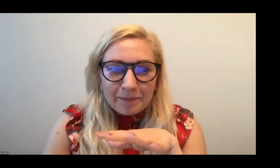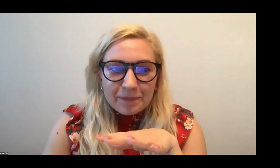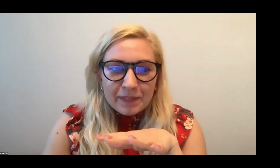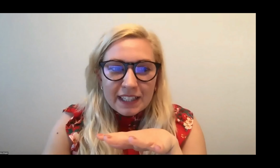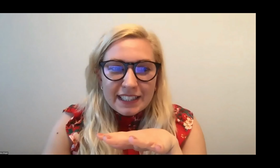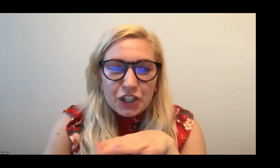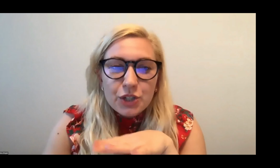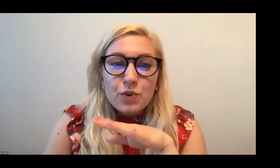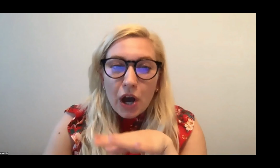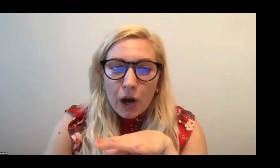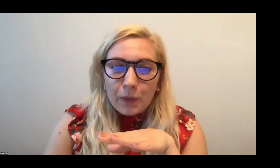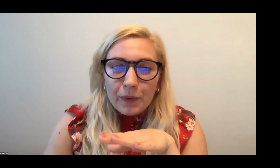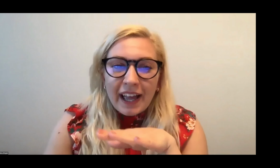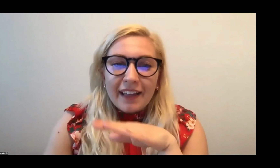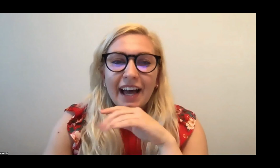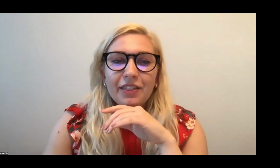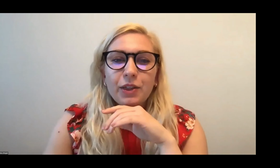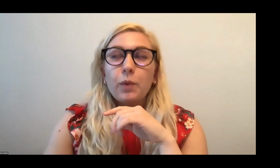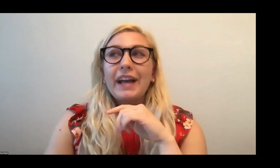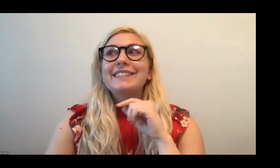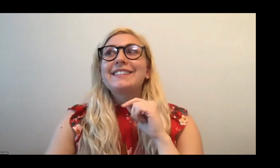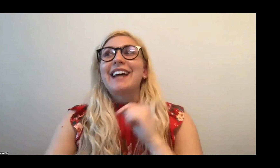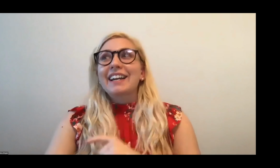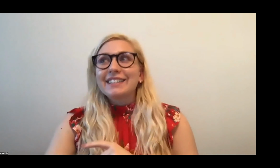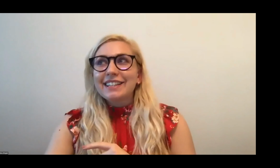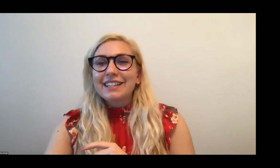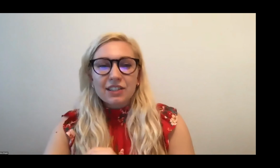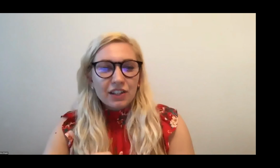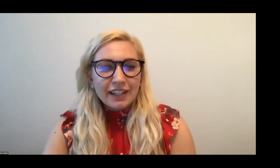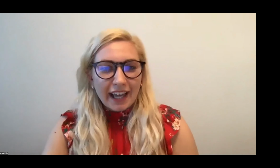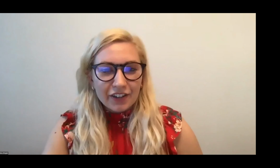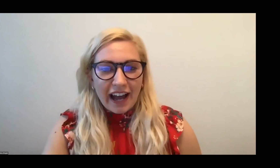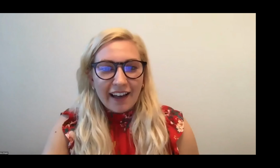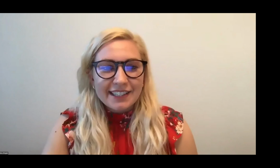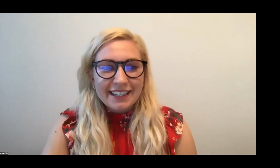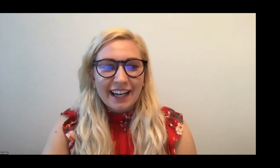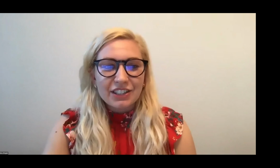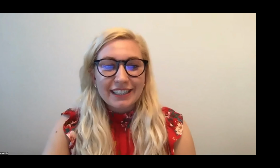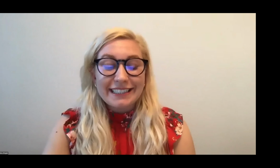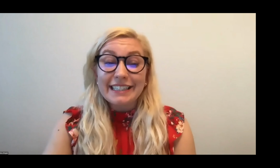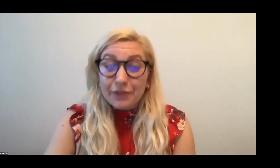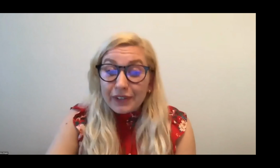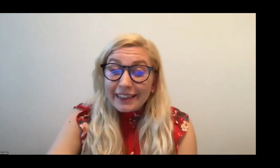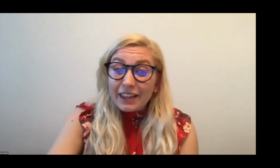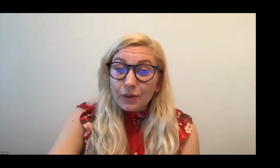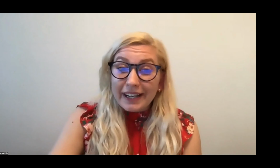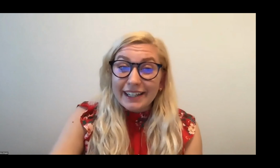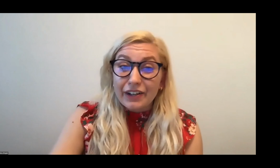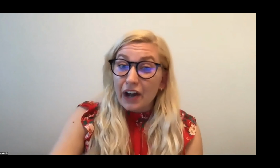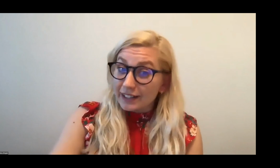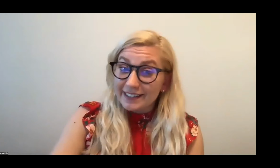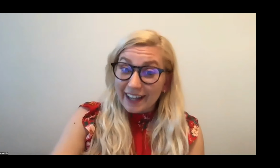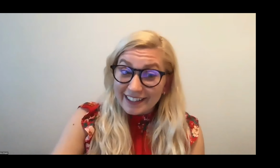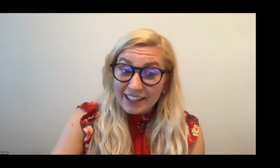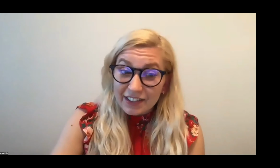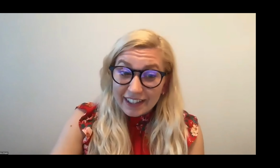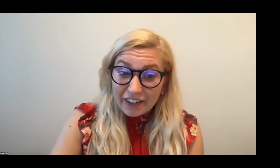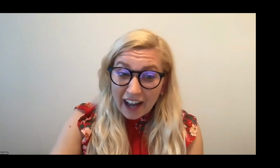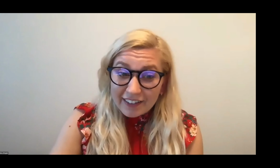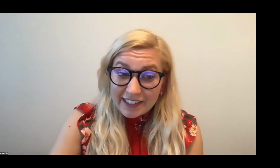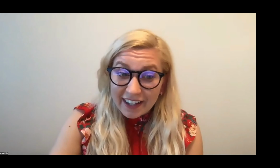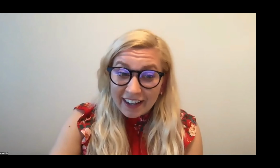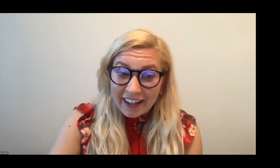up, did you know that the way scientists look at graphs is actually different than the way non-scientists